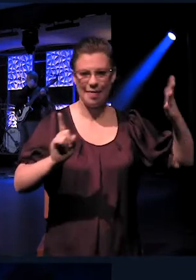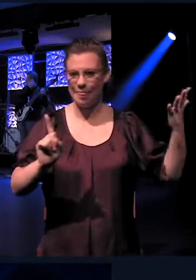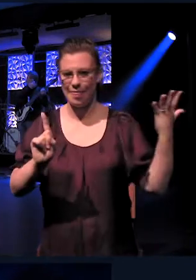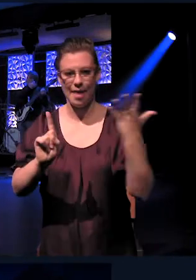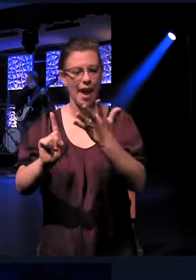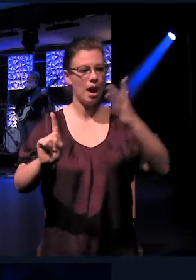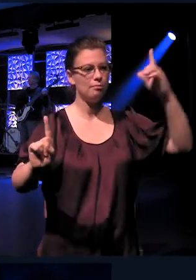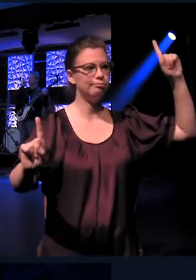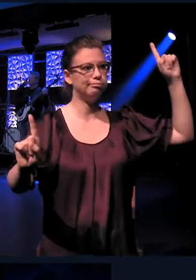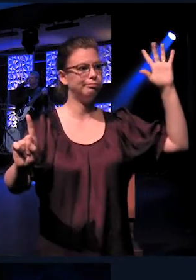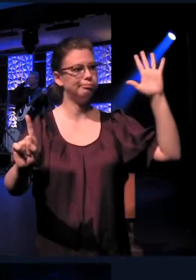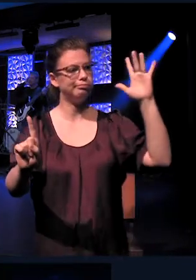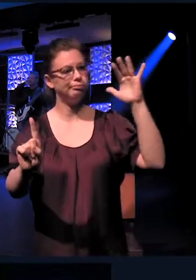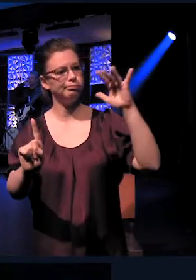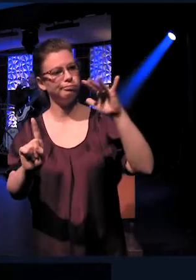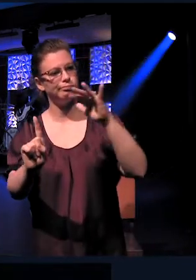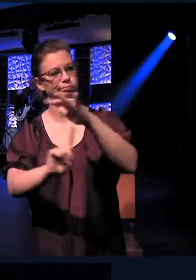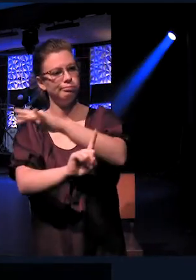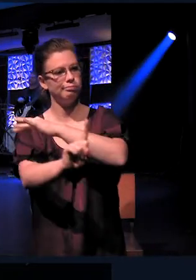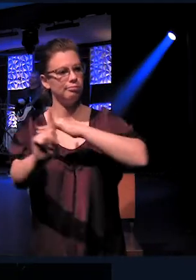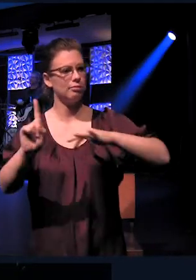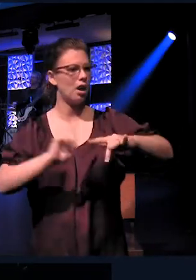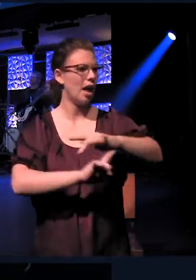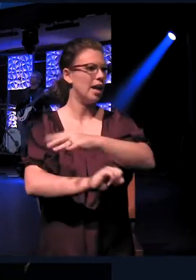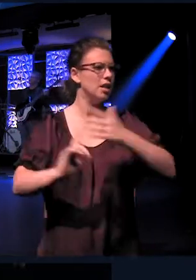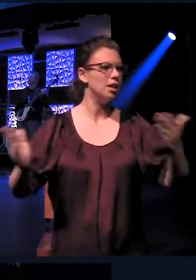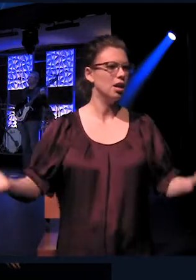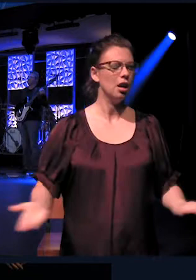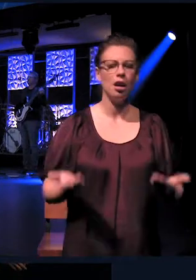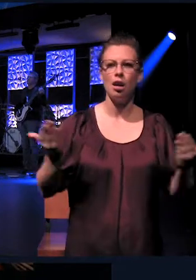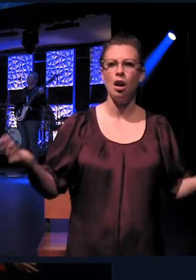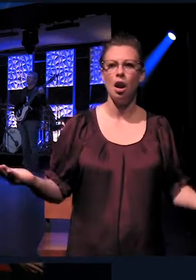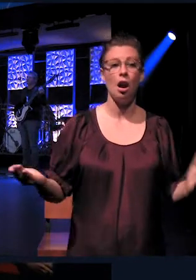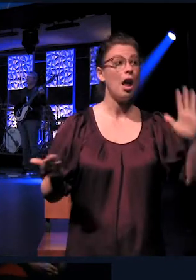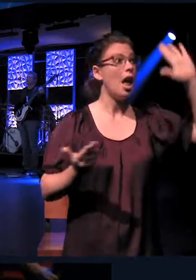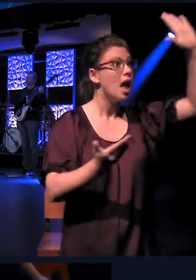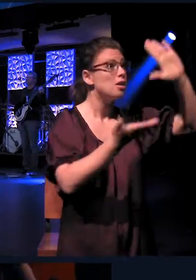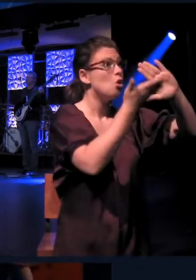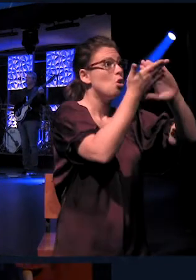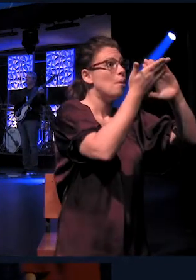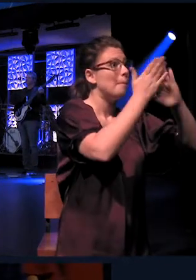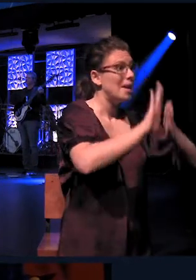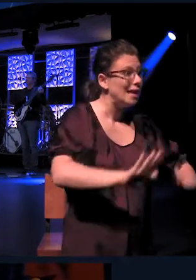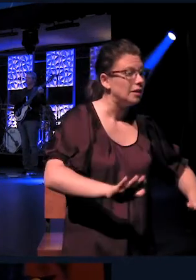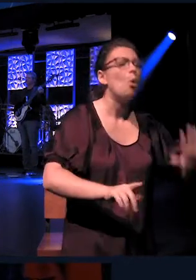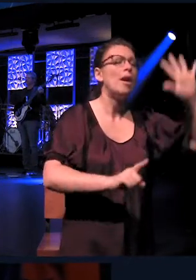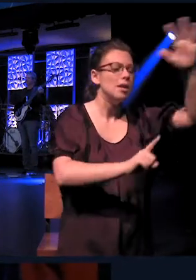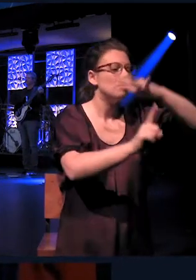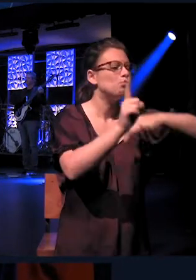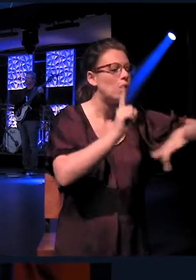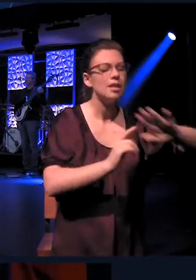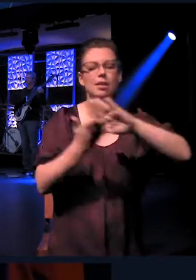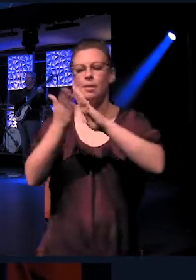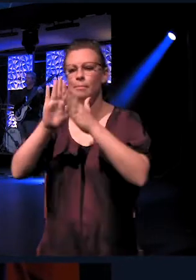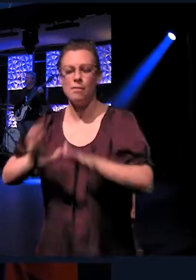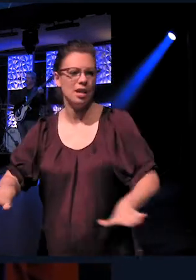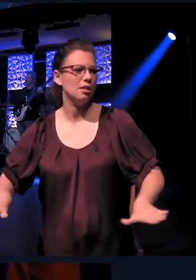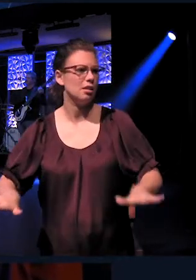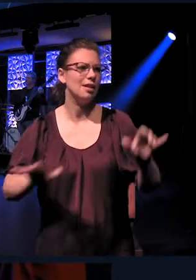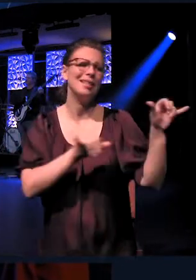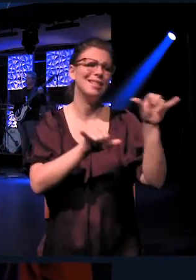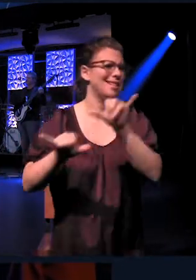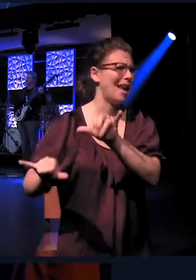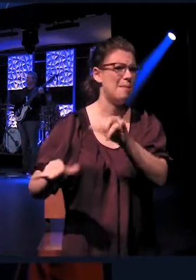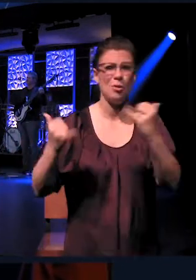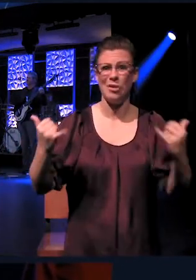He's with us. With his presence comes peace. That means there's peace in this